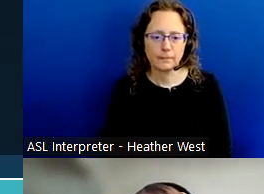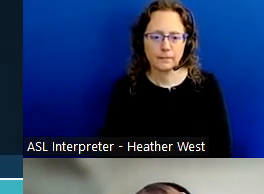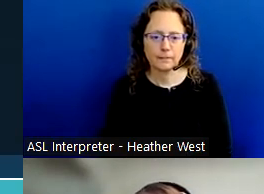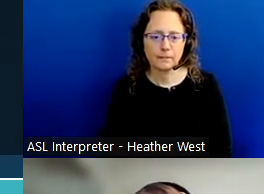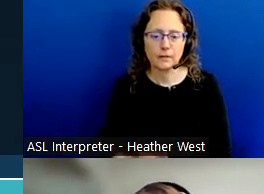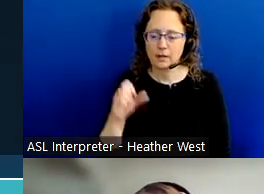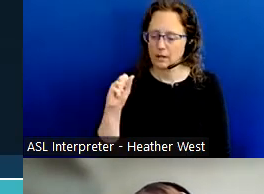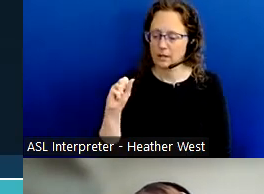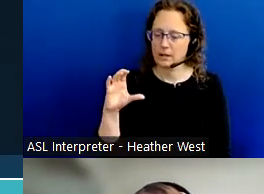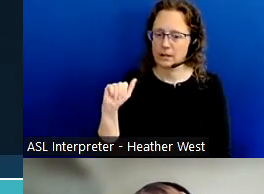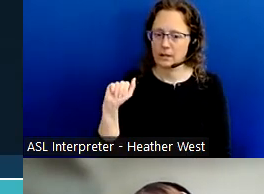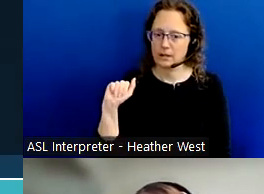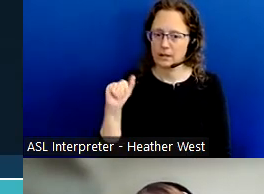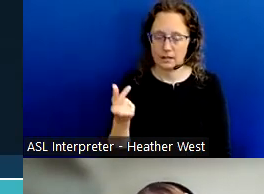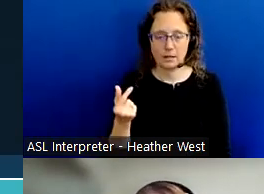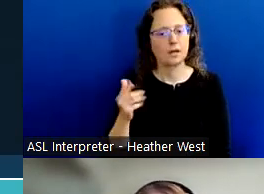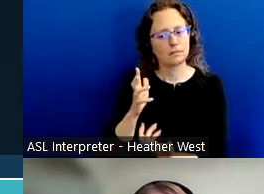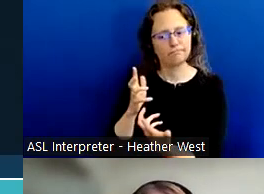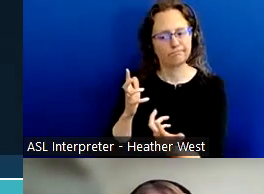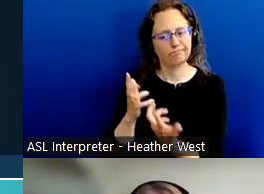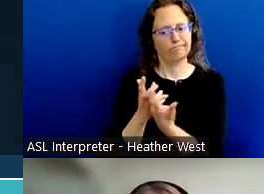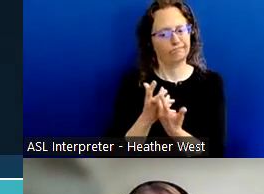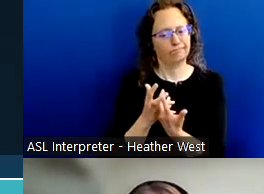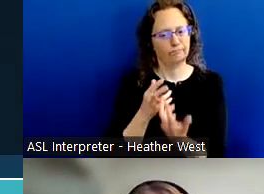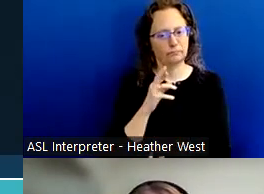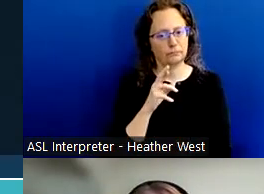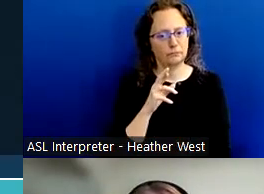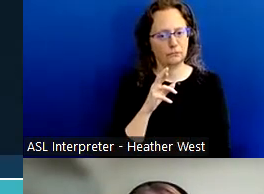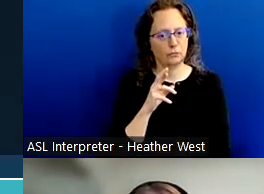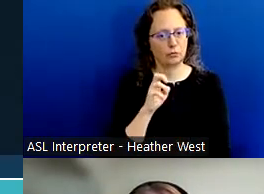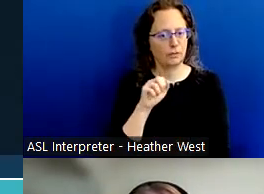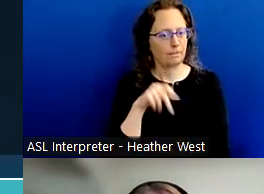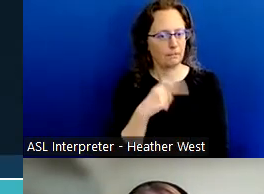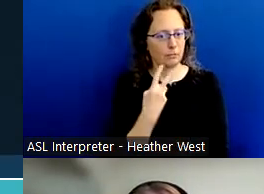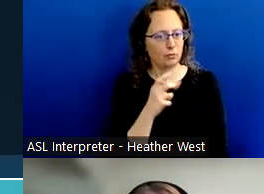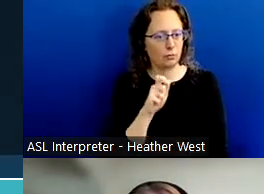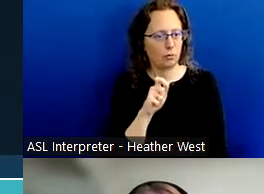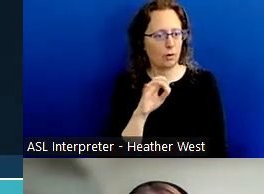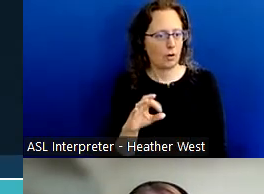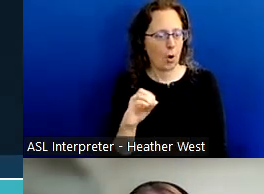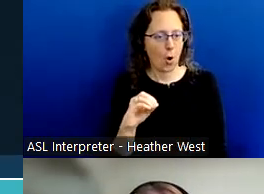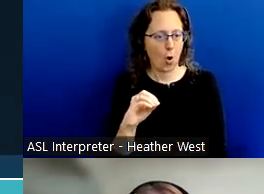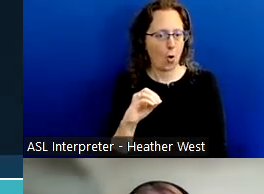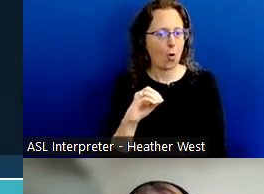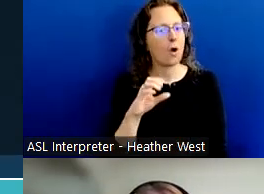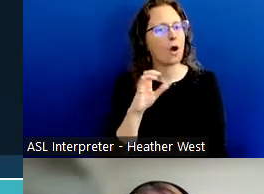SCAG is aligned with REAP 2.0 and prioritizes funding in areas that have been traditionally